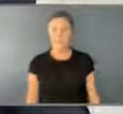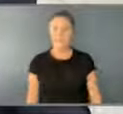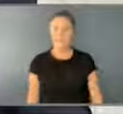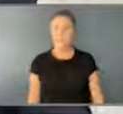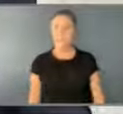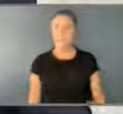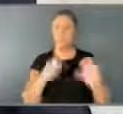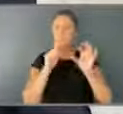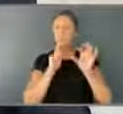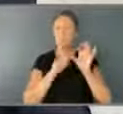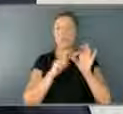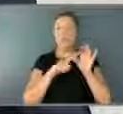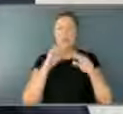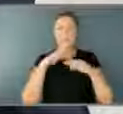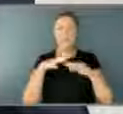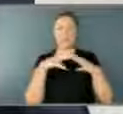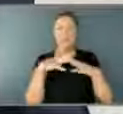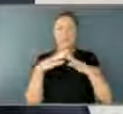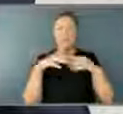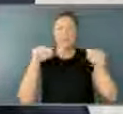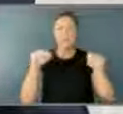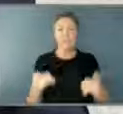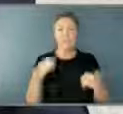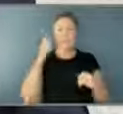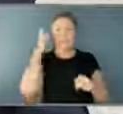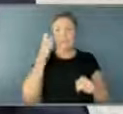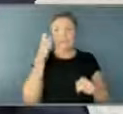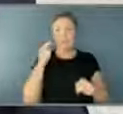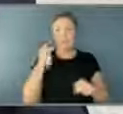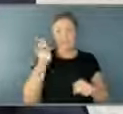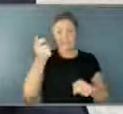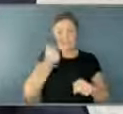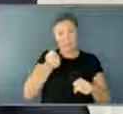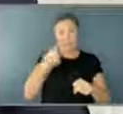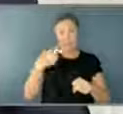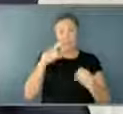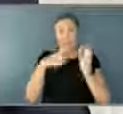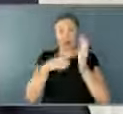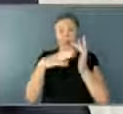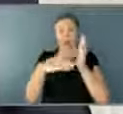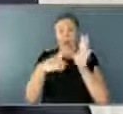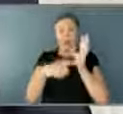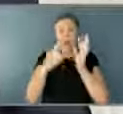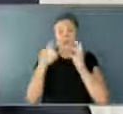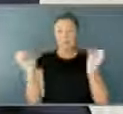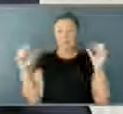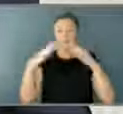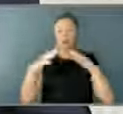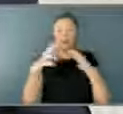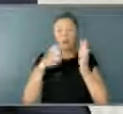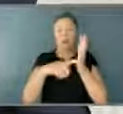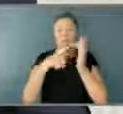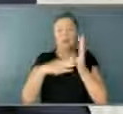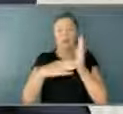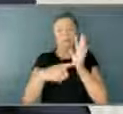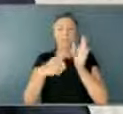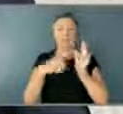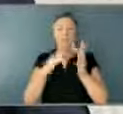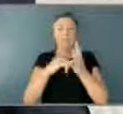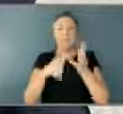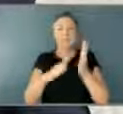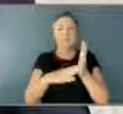and do you intend to go if he has? Well, as you would expect, we discussed regional issues in the